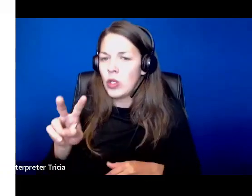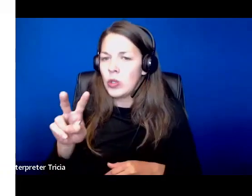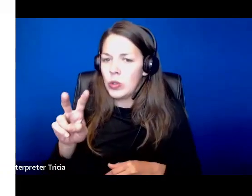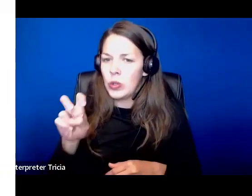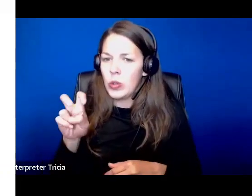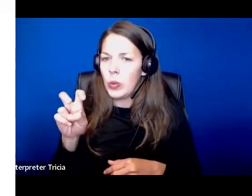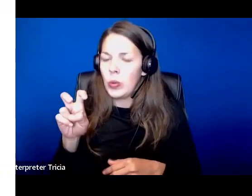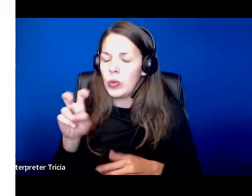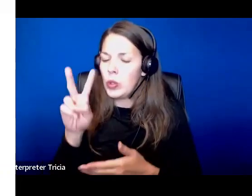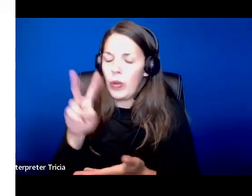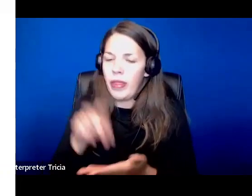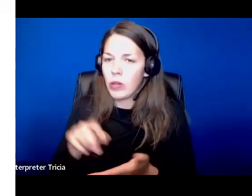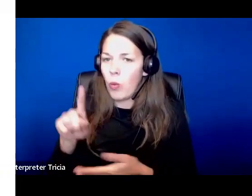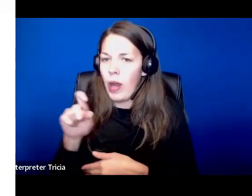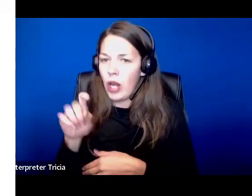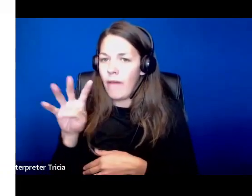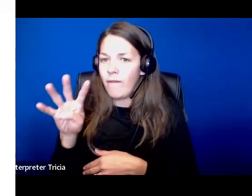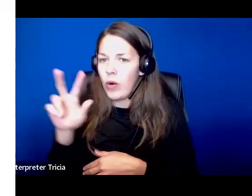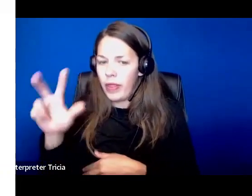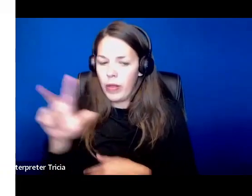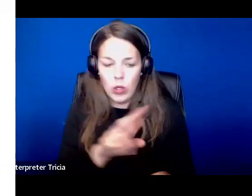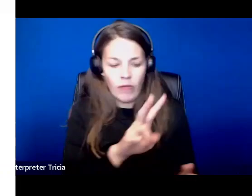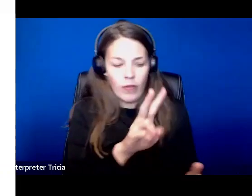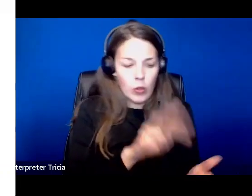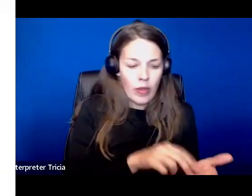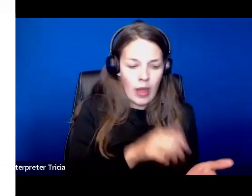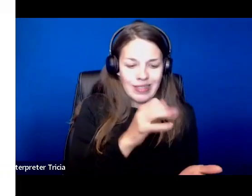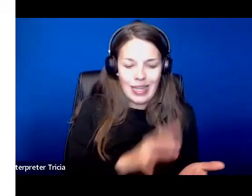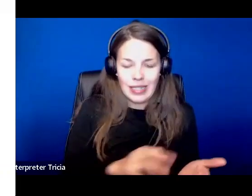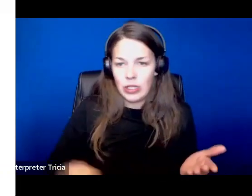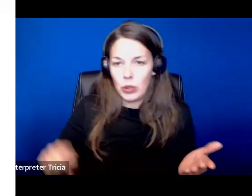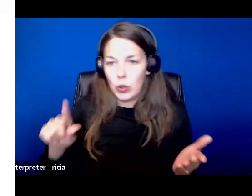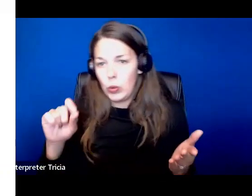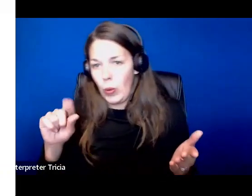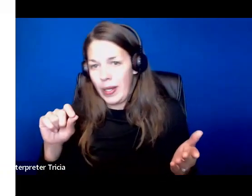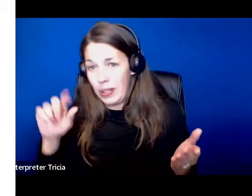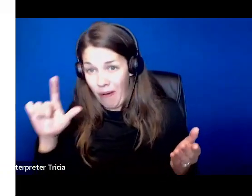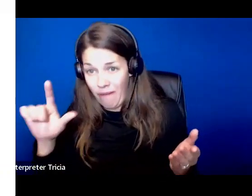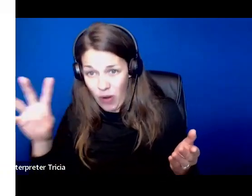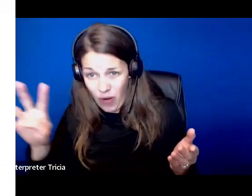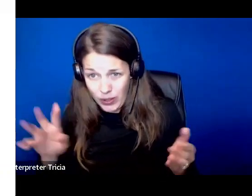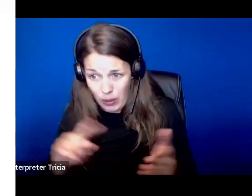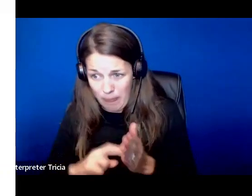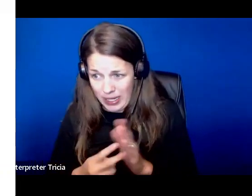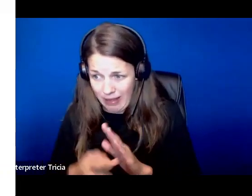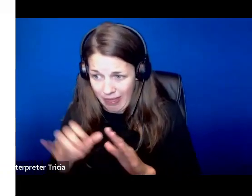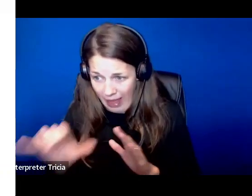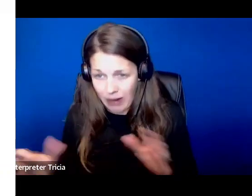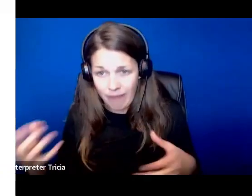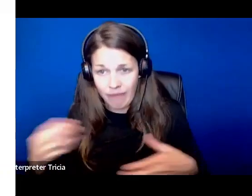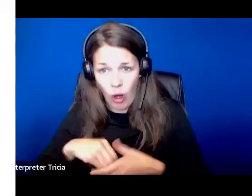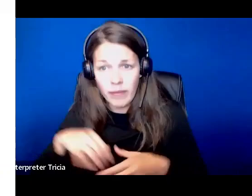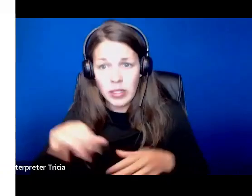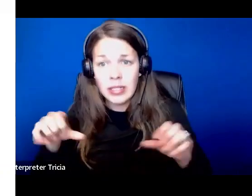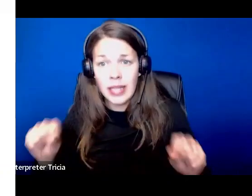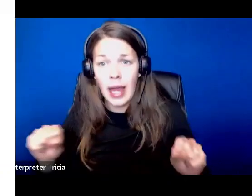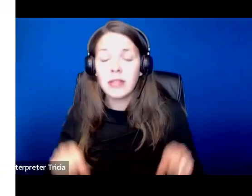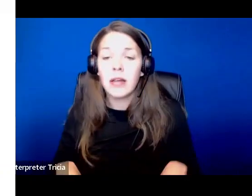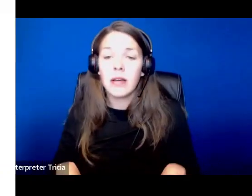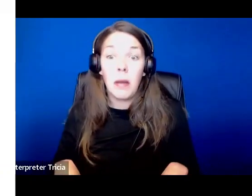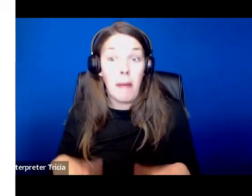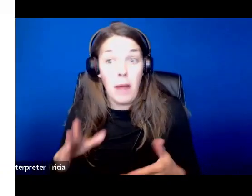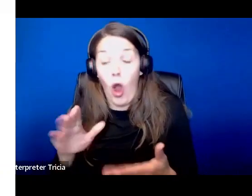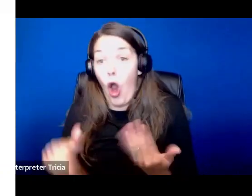2,143 from 2019 to 2024. So that could be a big part, or maybe all